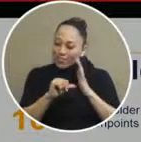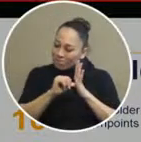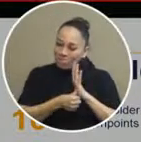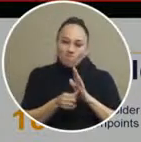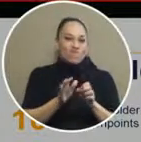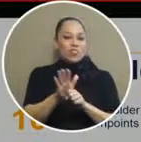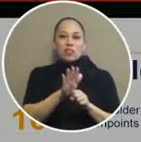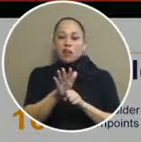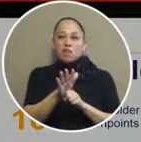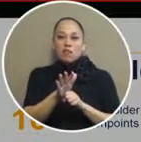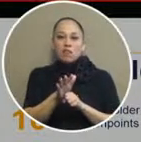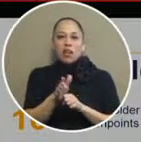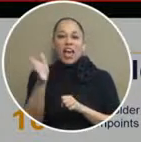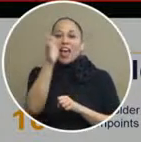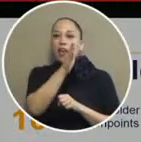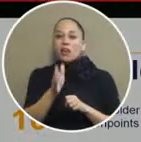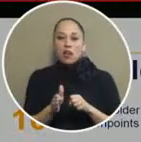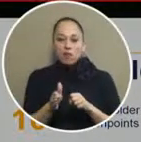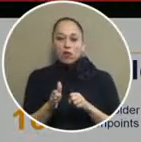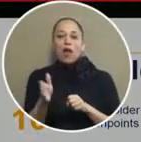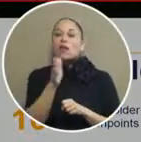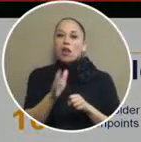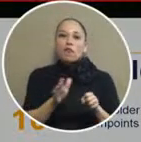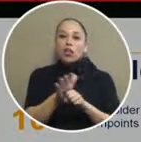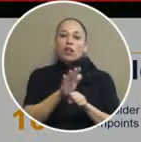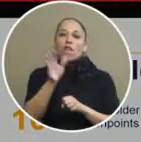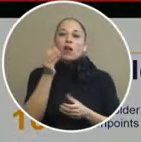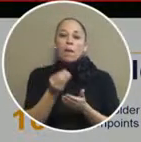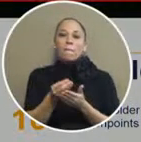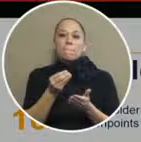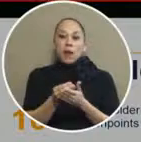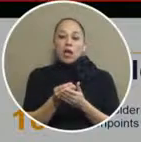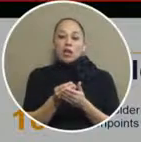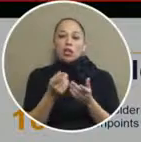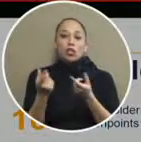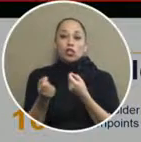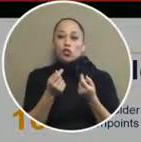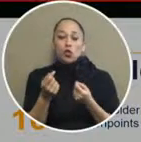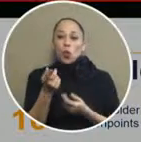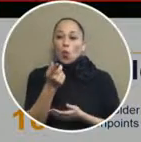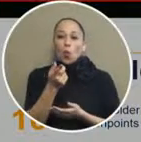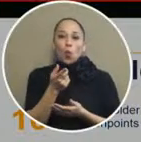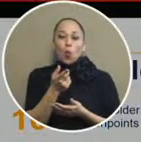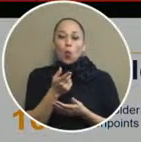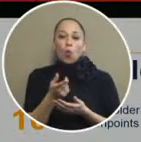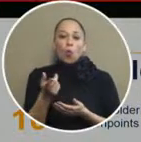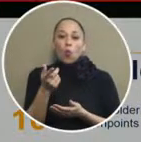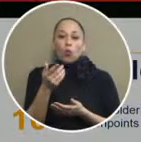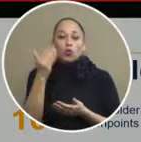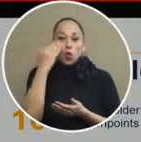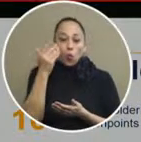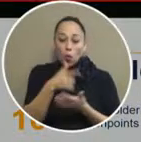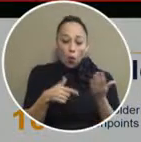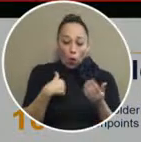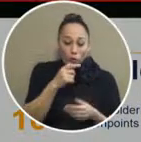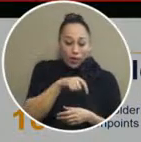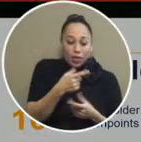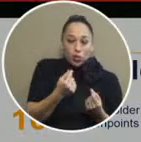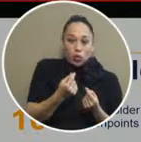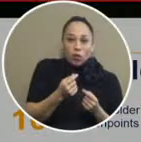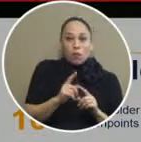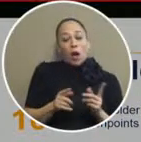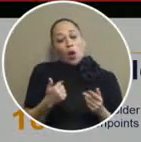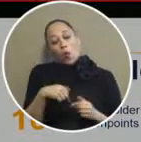enough. There will never be enough money to do what we know we need to do but we are doing